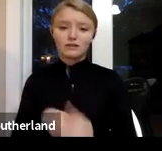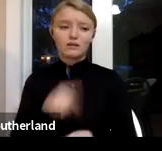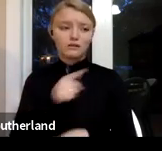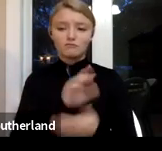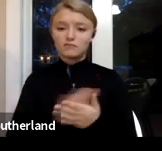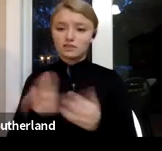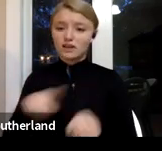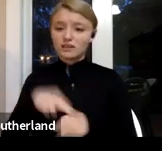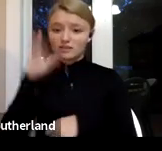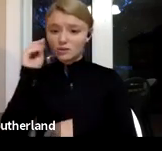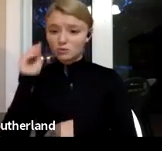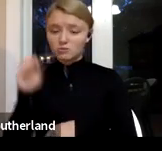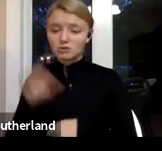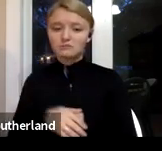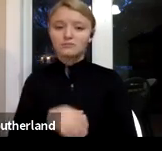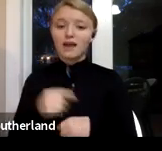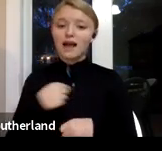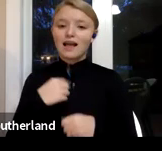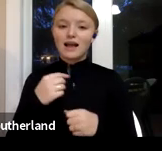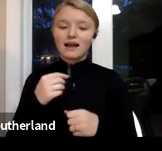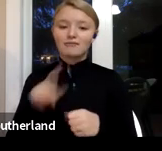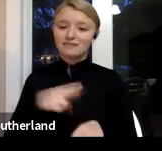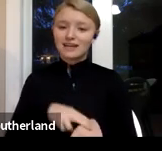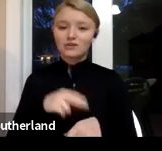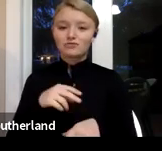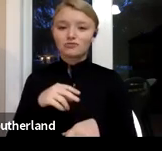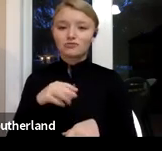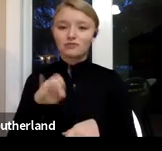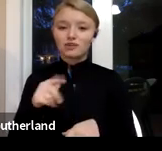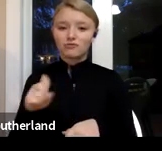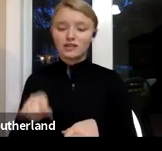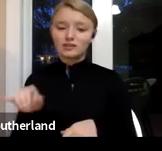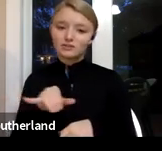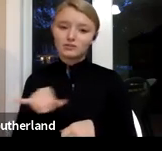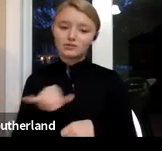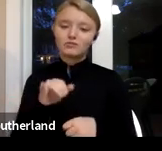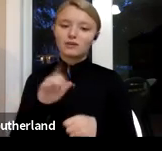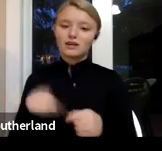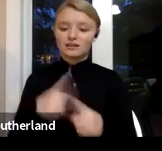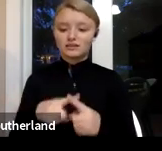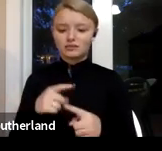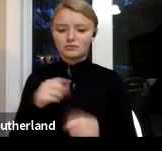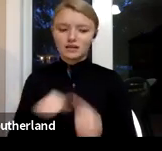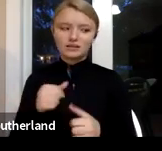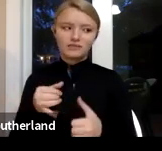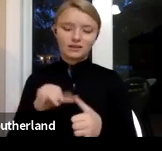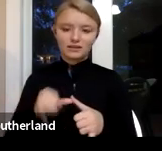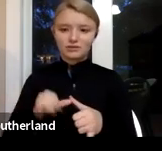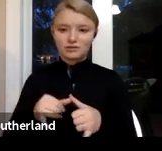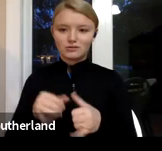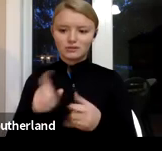mostly natural ingredients too, until they were scientifically engineered, concentrated, and reformulated to make the ultimate